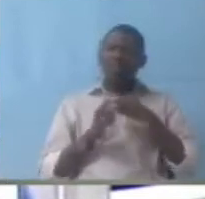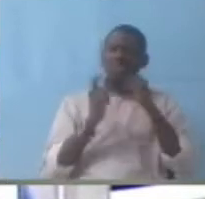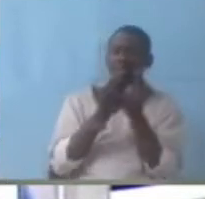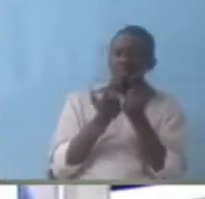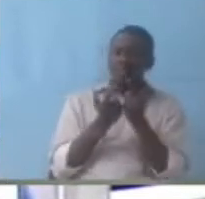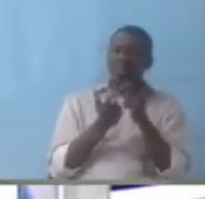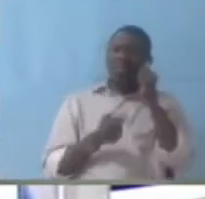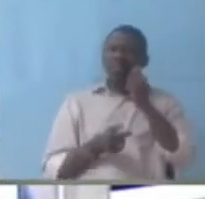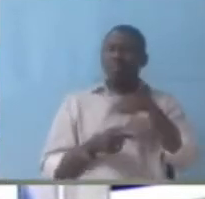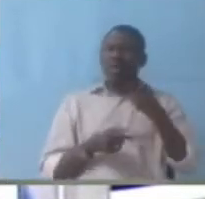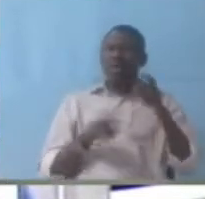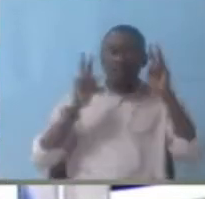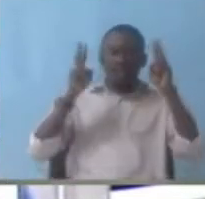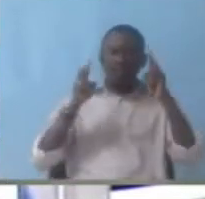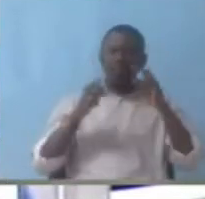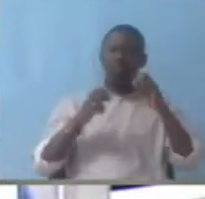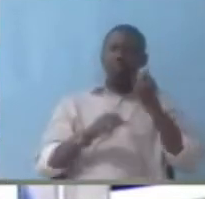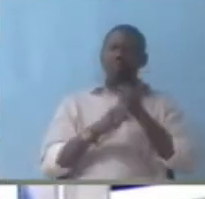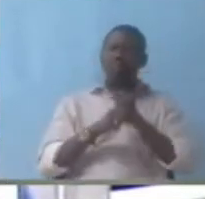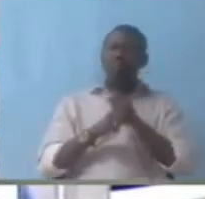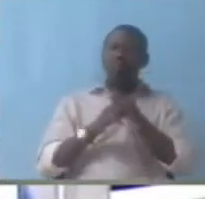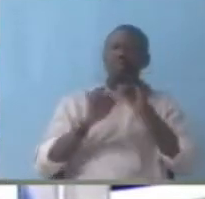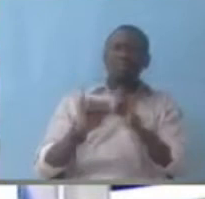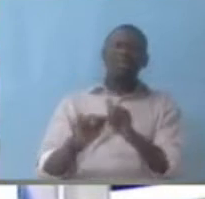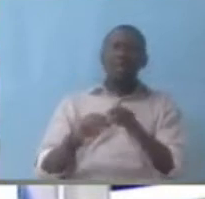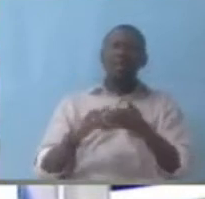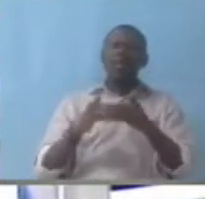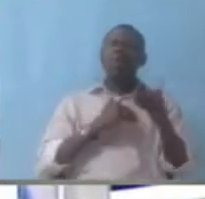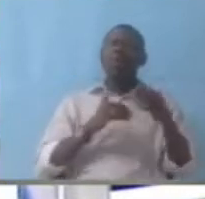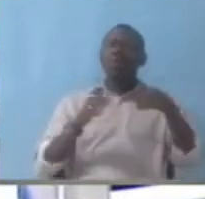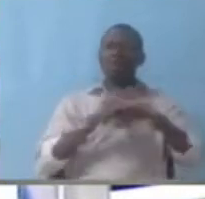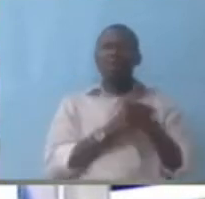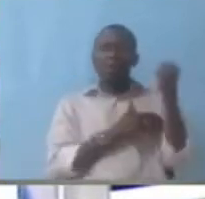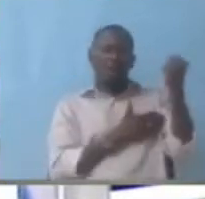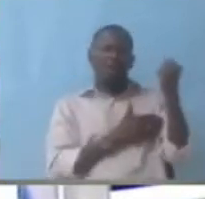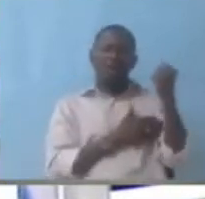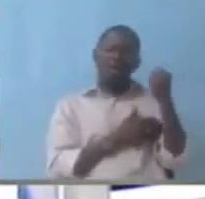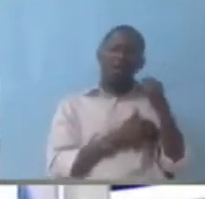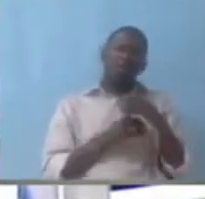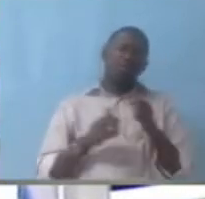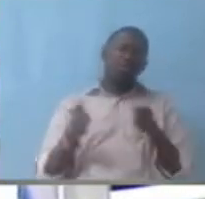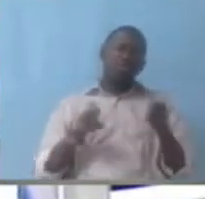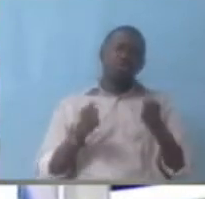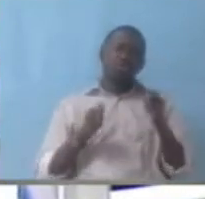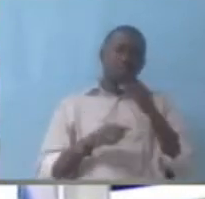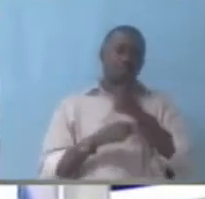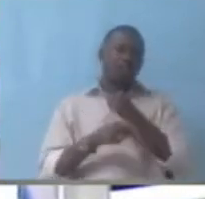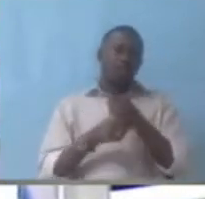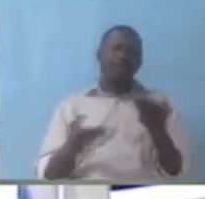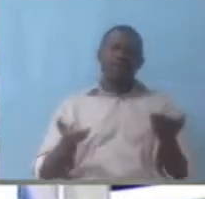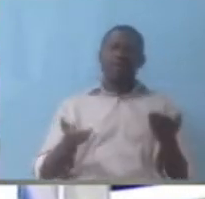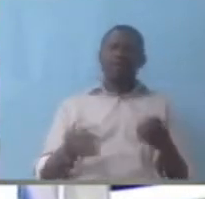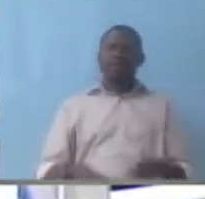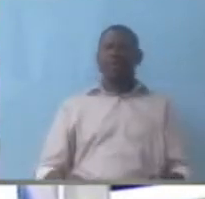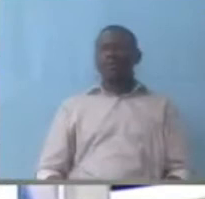in power in this country. Surutu abeo kono wala nyindinga sedan rol men beso ra jang mo jama ya fo jang ko ni mu luwal let me alon ko Yaya Jame ki munafa ila